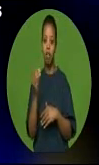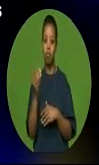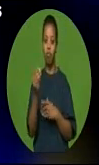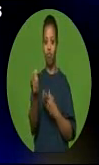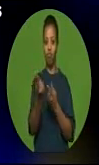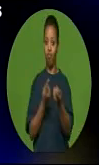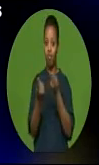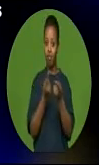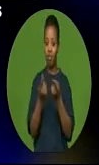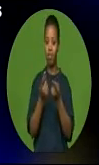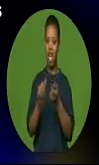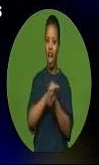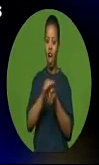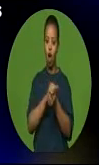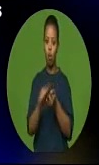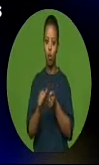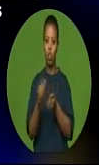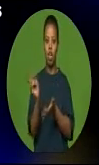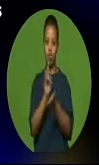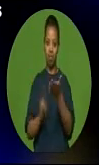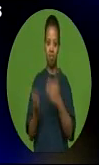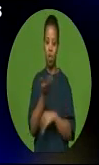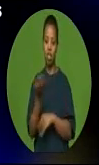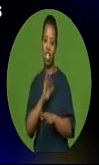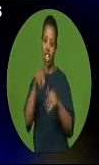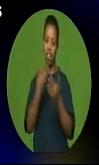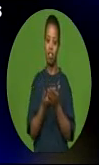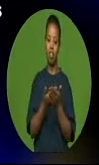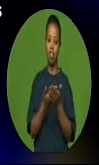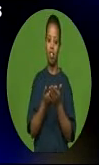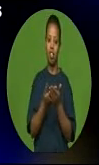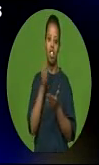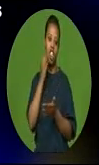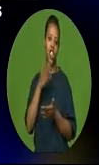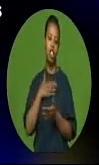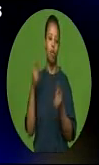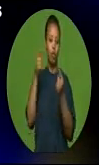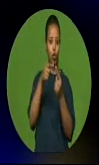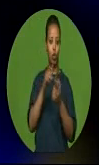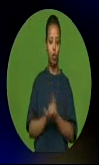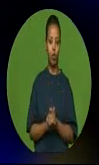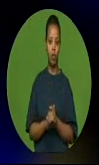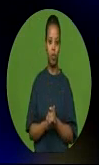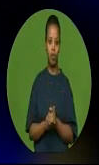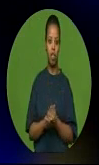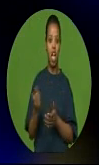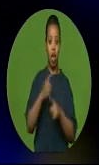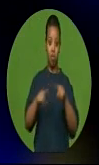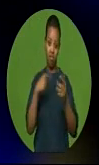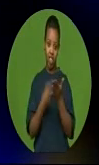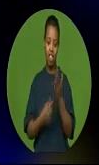abuse which inventory merchandise is generally subject to. Even though